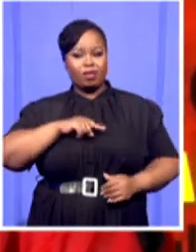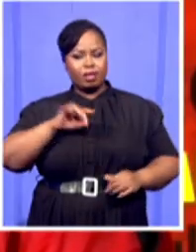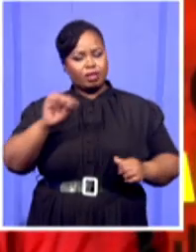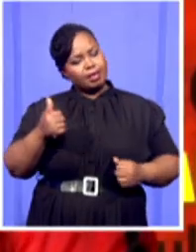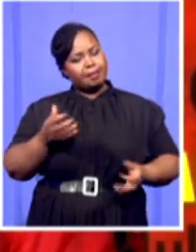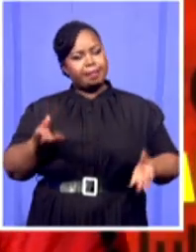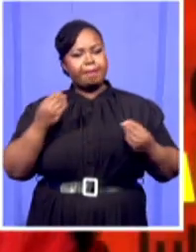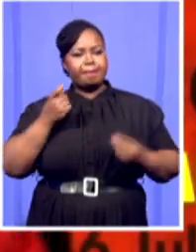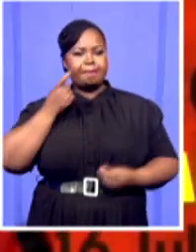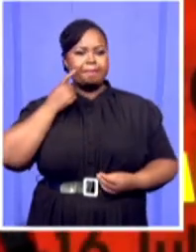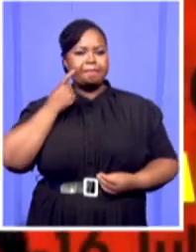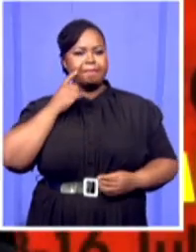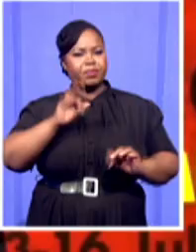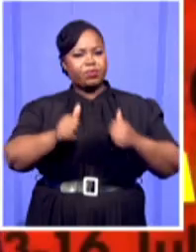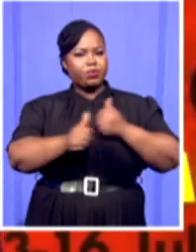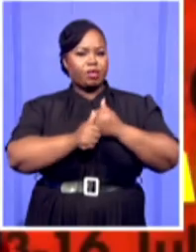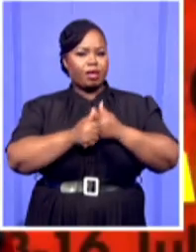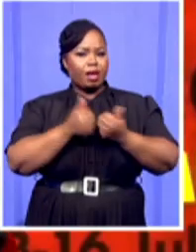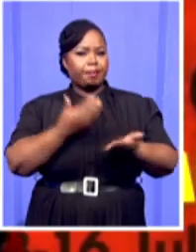it easy to follow.